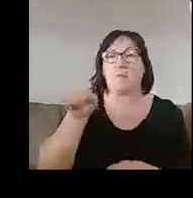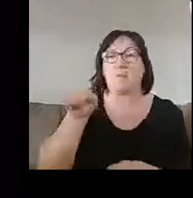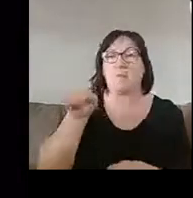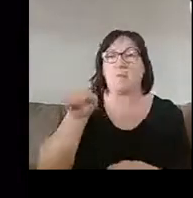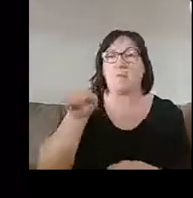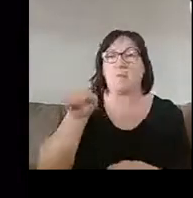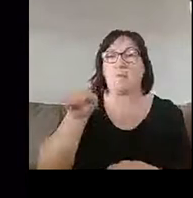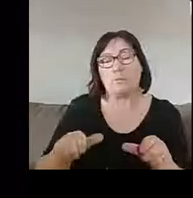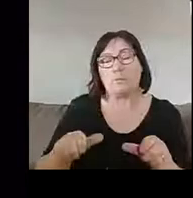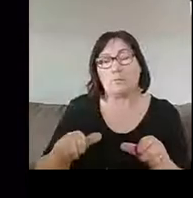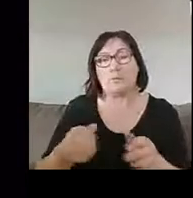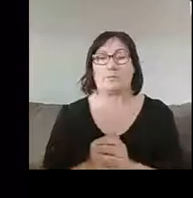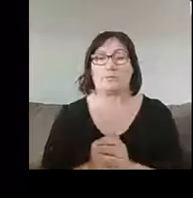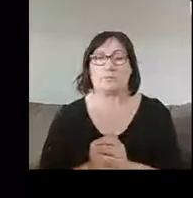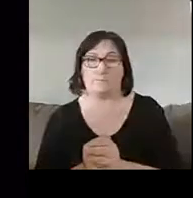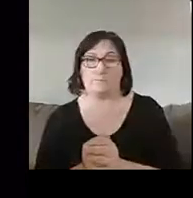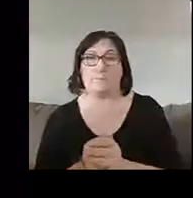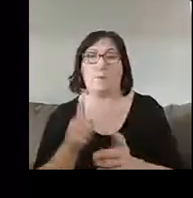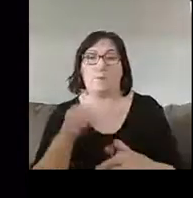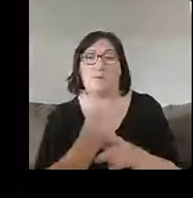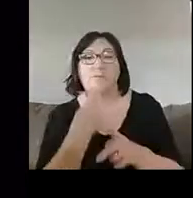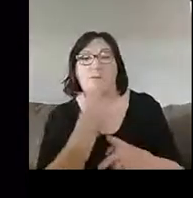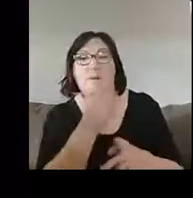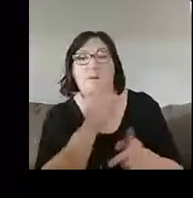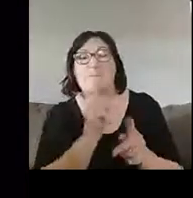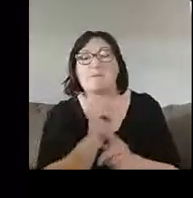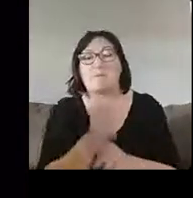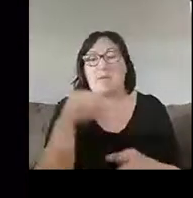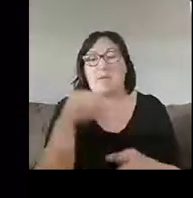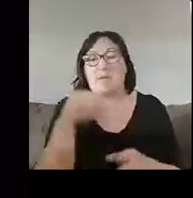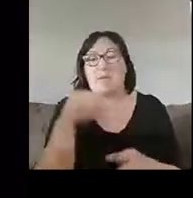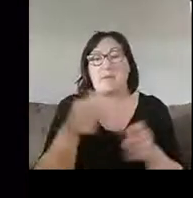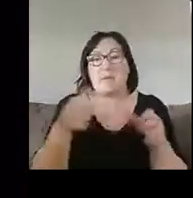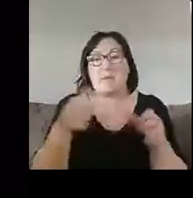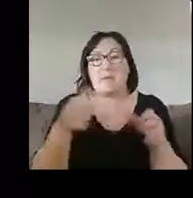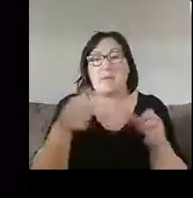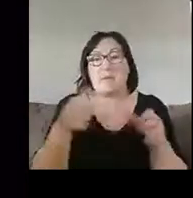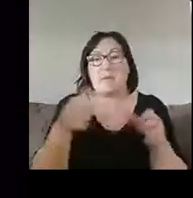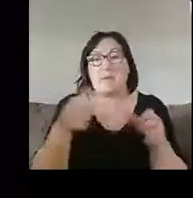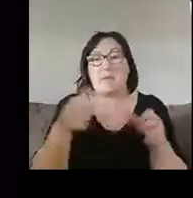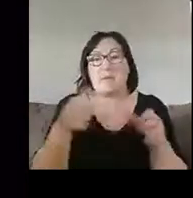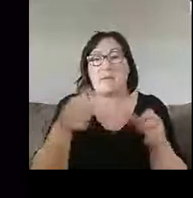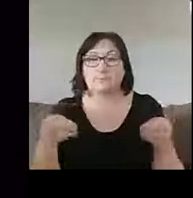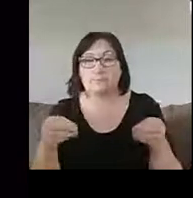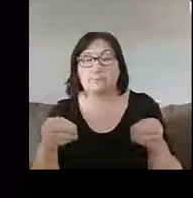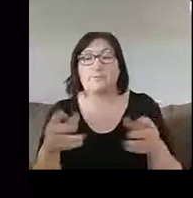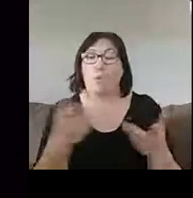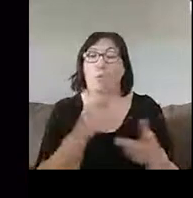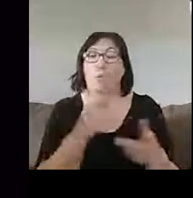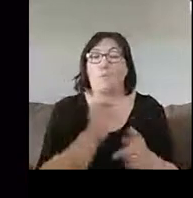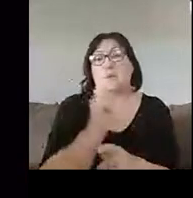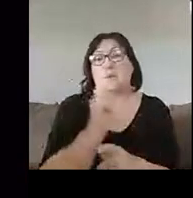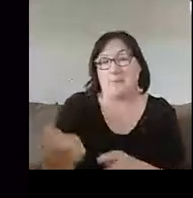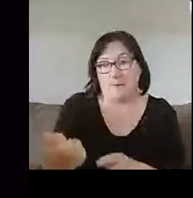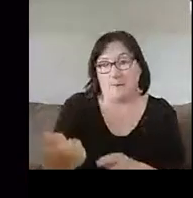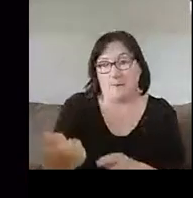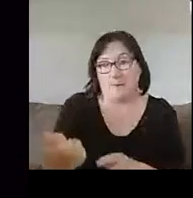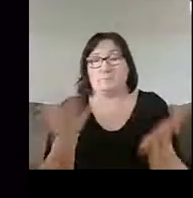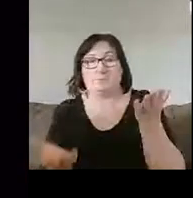where you then need to pay SARS. Or alternatively, you can make arrangements to pay SARS. If you are a